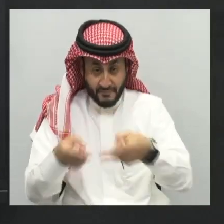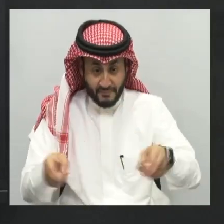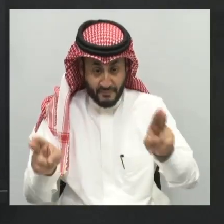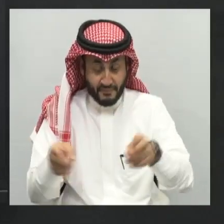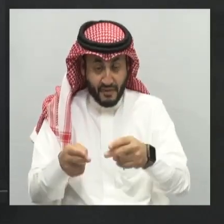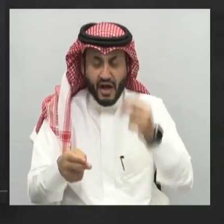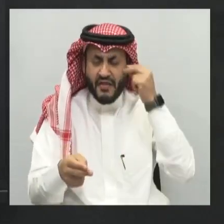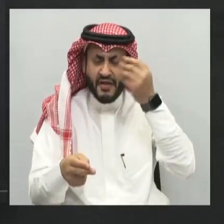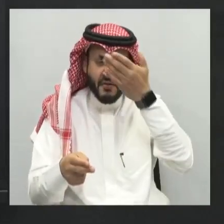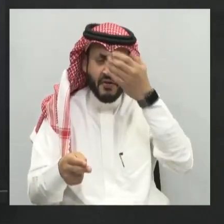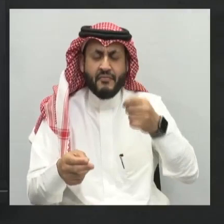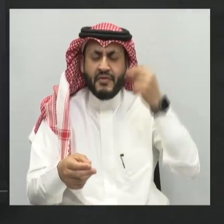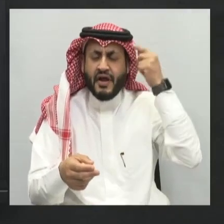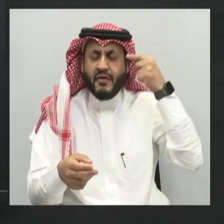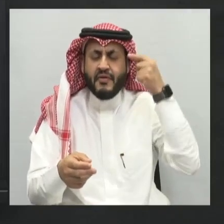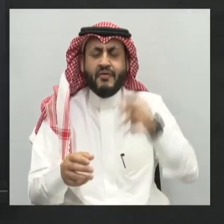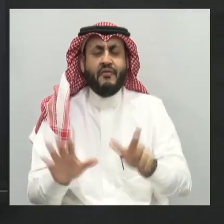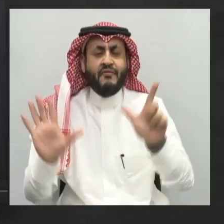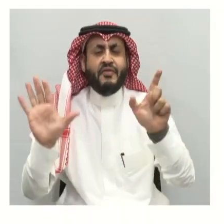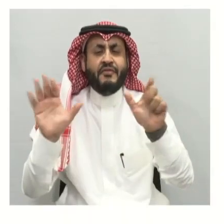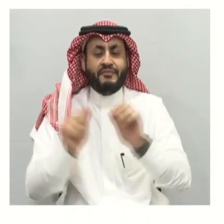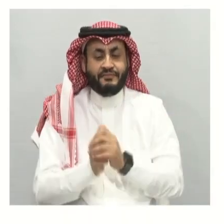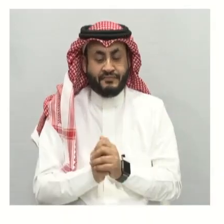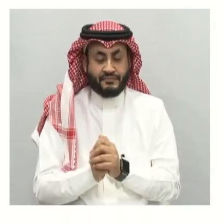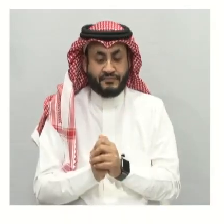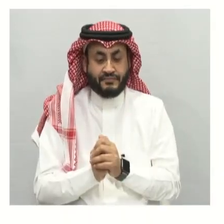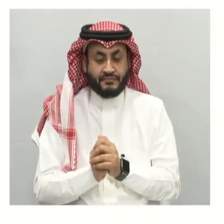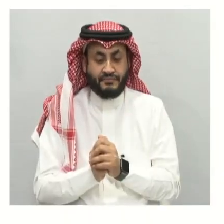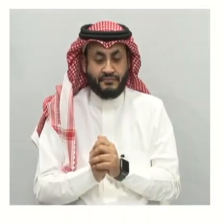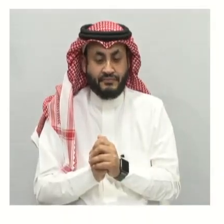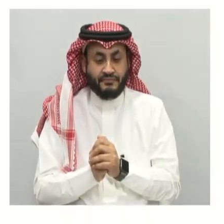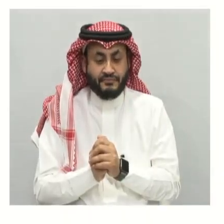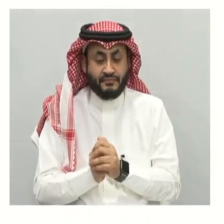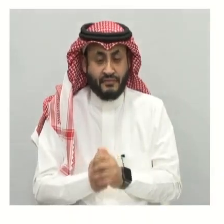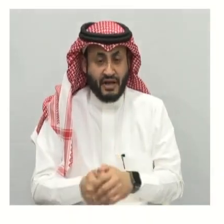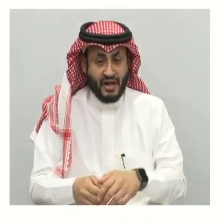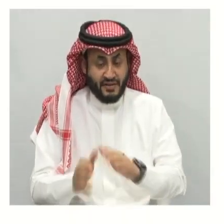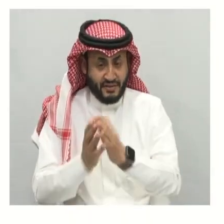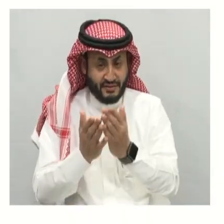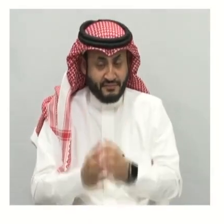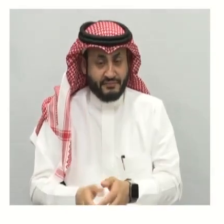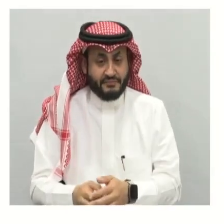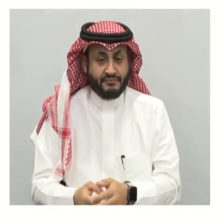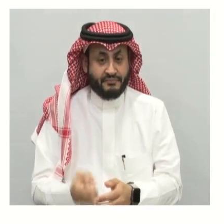that will remind us of the days of the week, okay? And this chant is on page